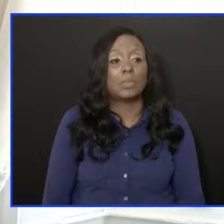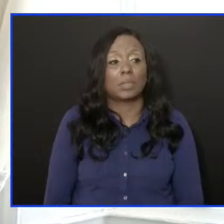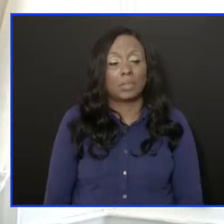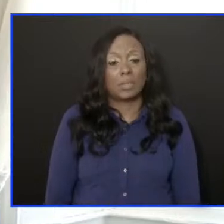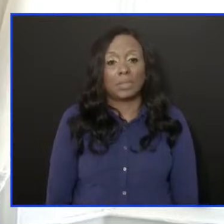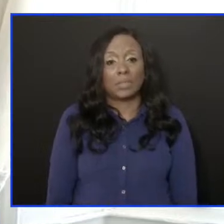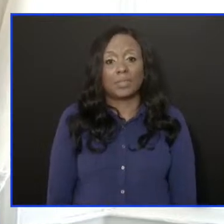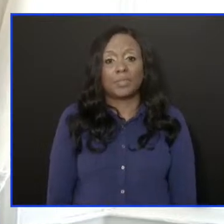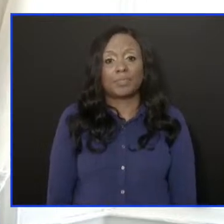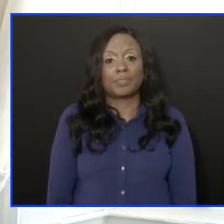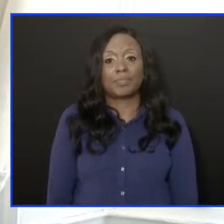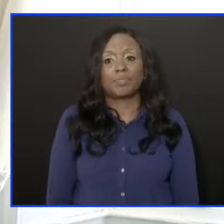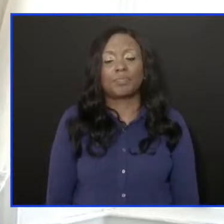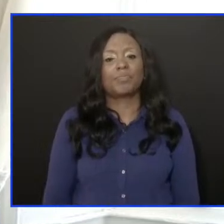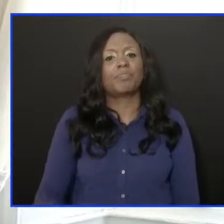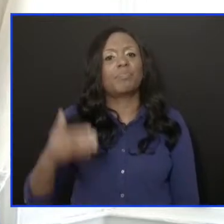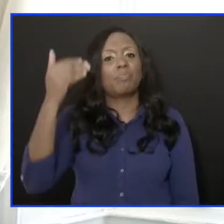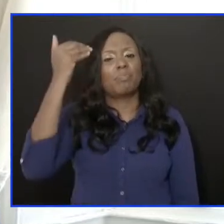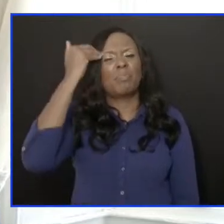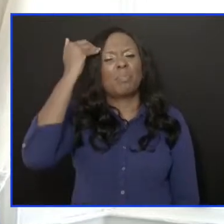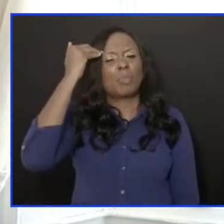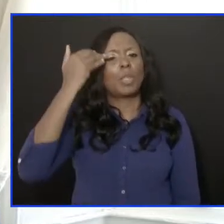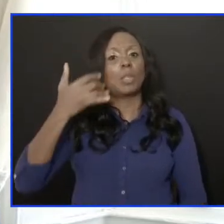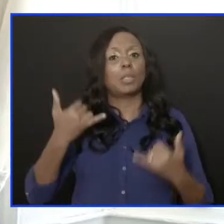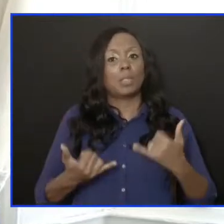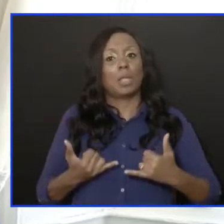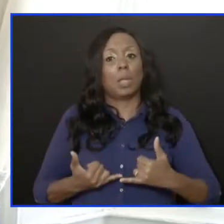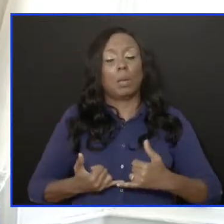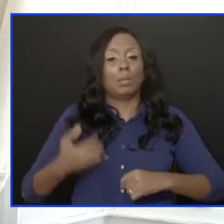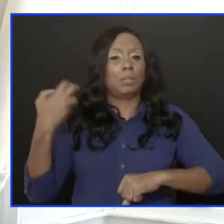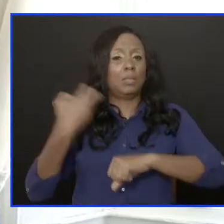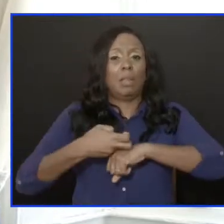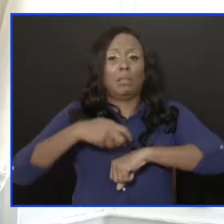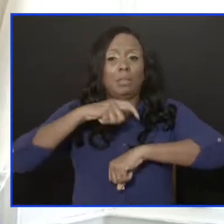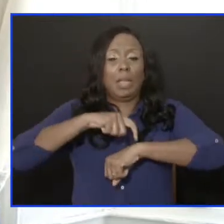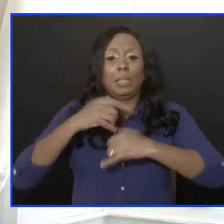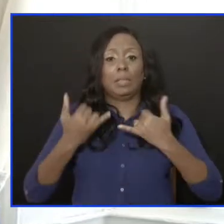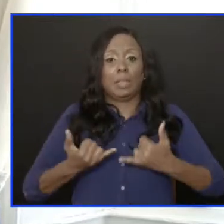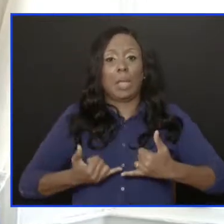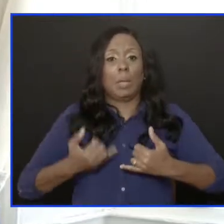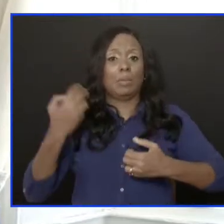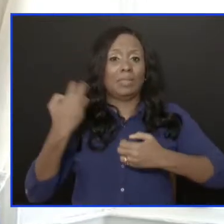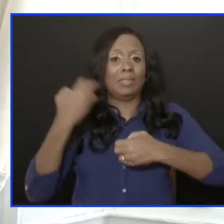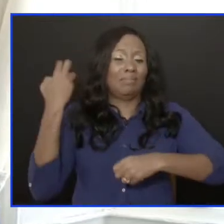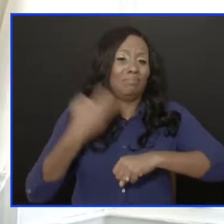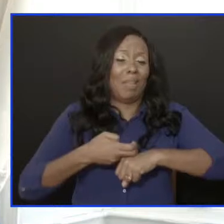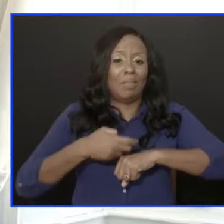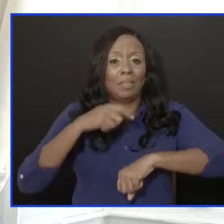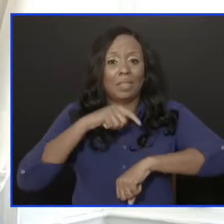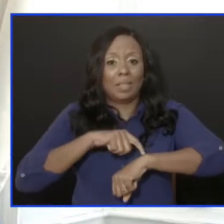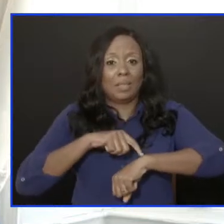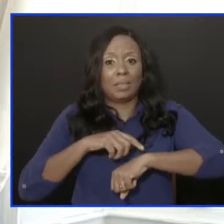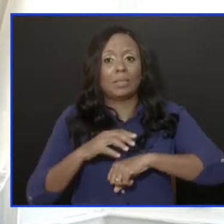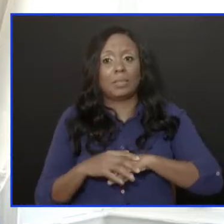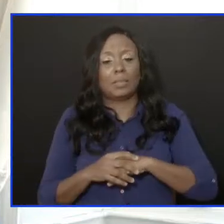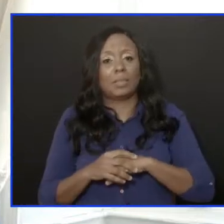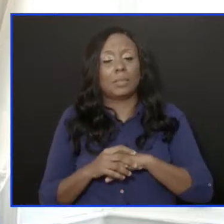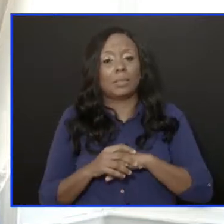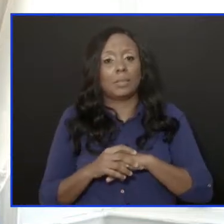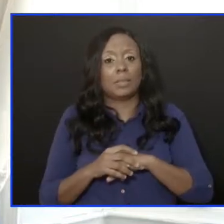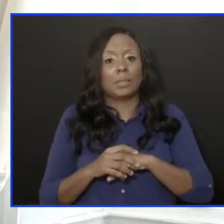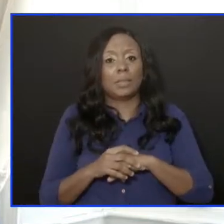that these are difficult times. I've said this several times before, but I will greet you this evening by giving you